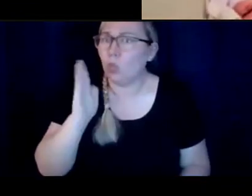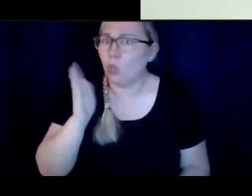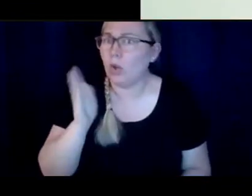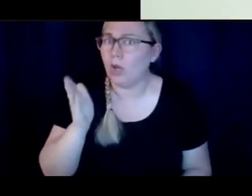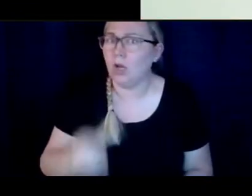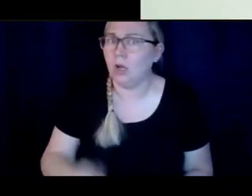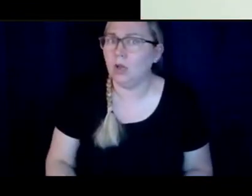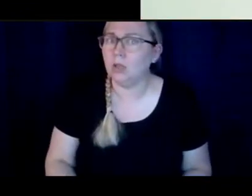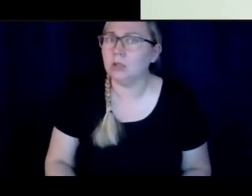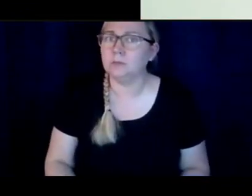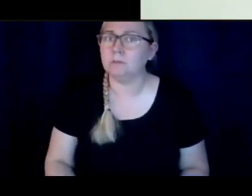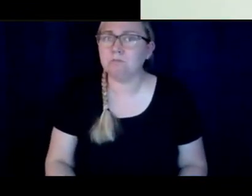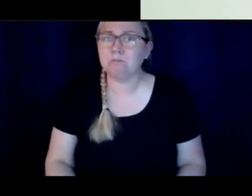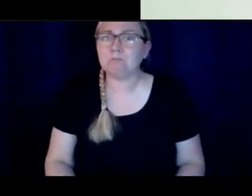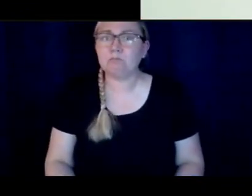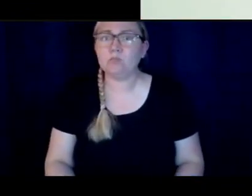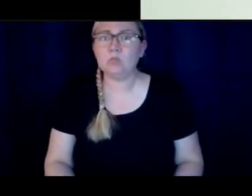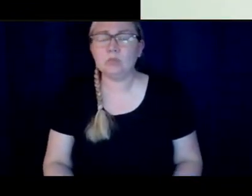Thank you, Alice.